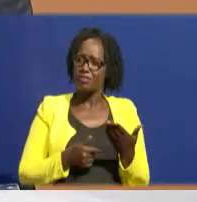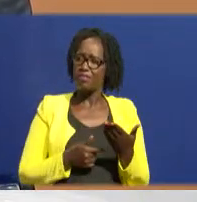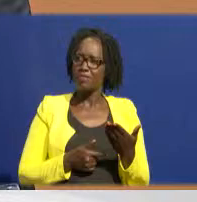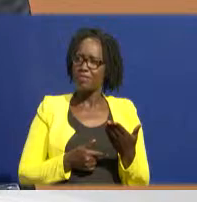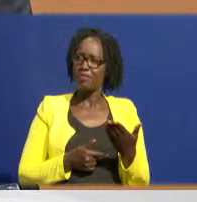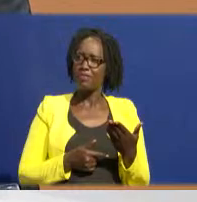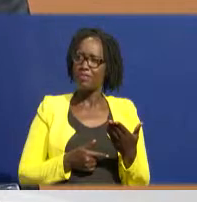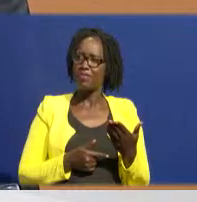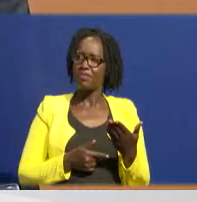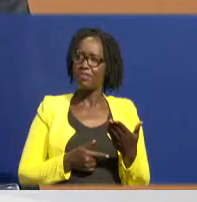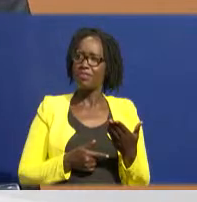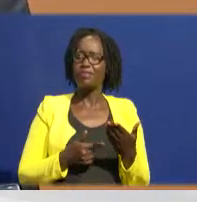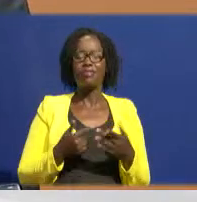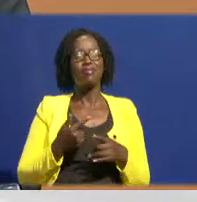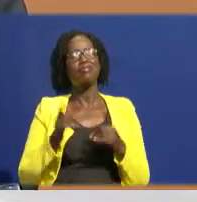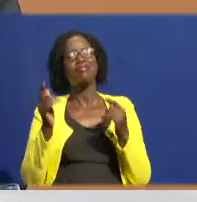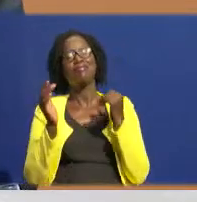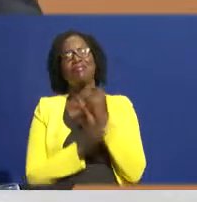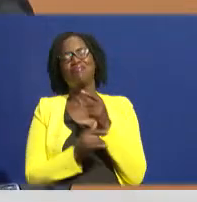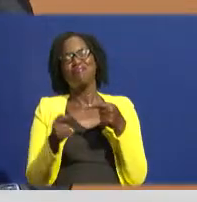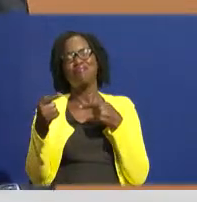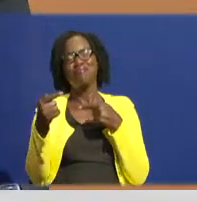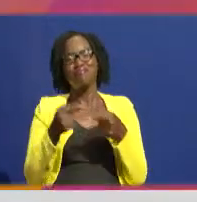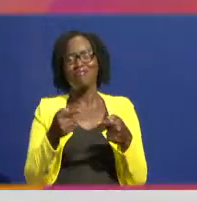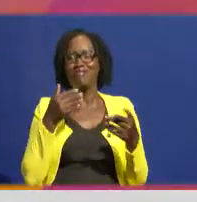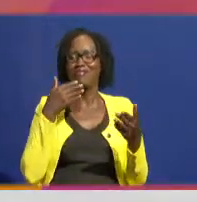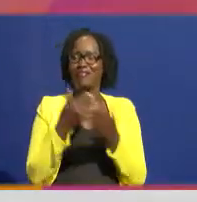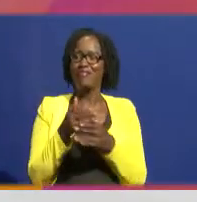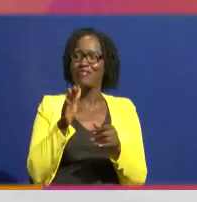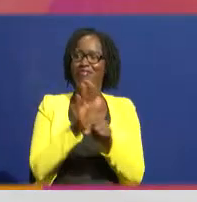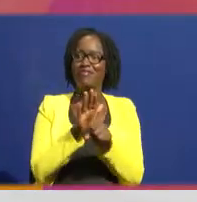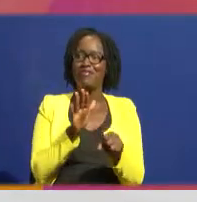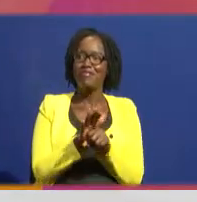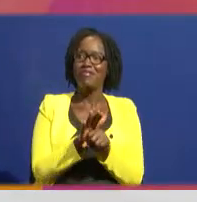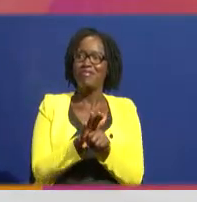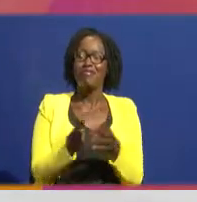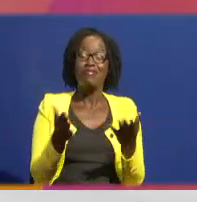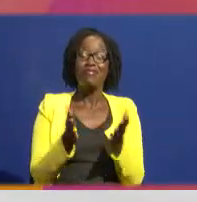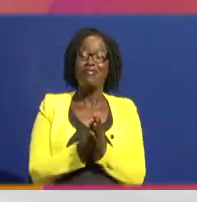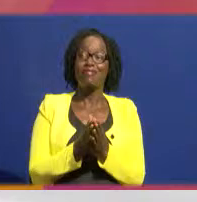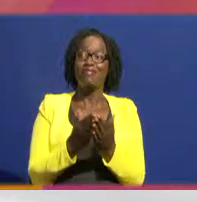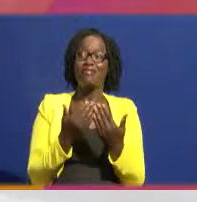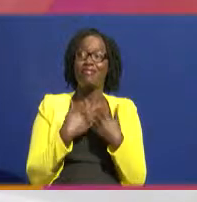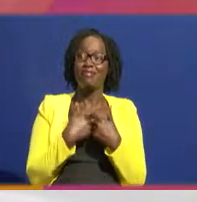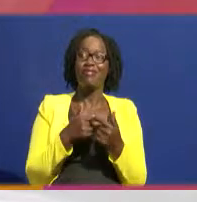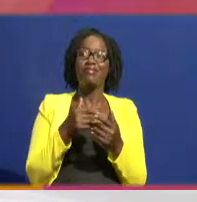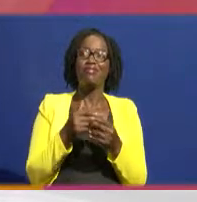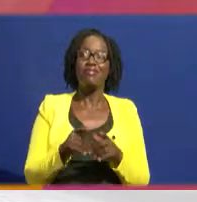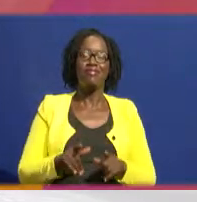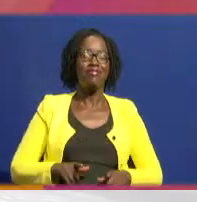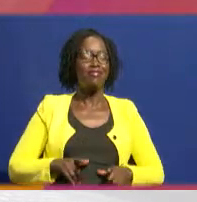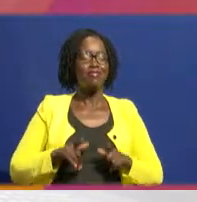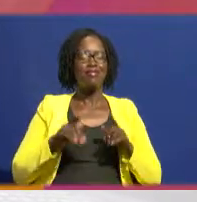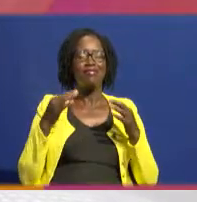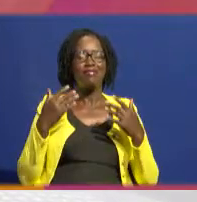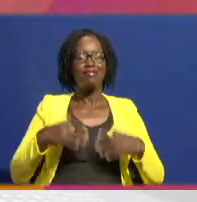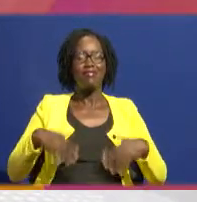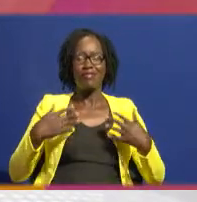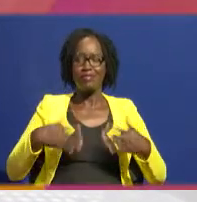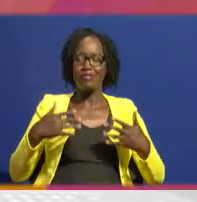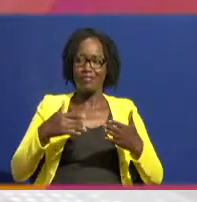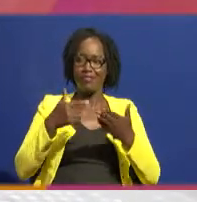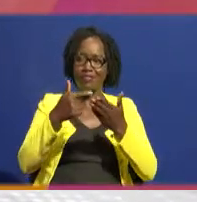some of them can be. Unfortunately, we are out of time. Thank you so much, Eric. That has been quite a lovely